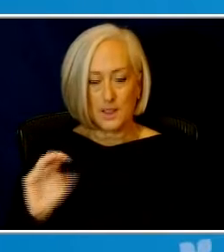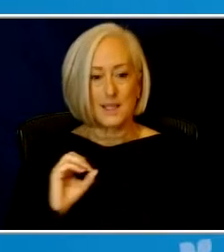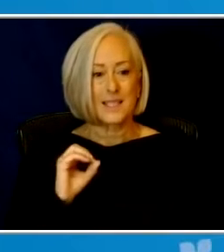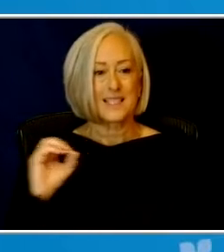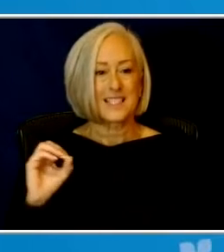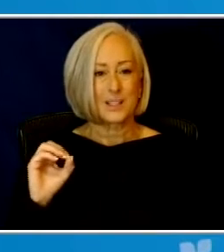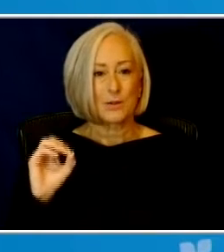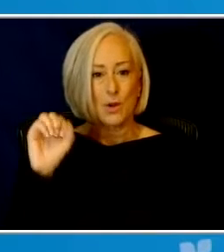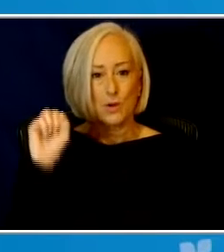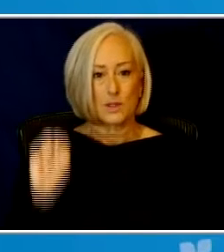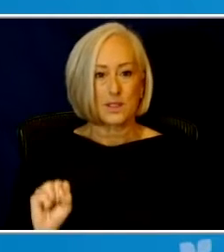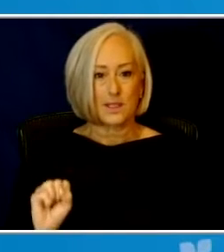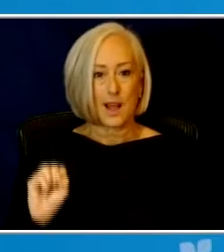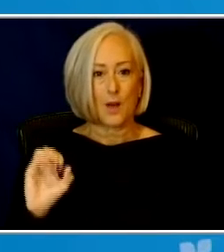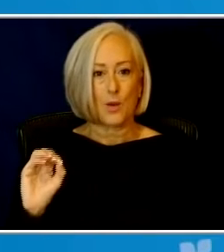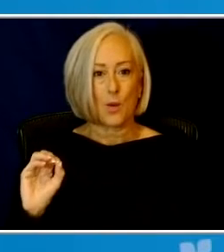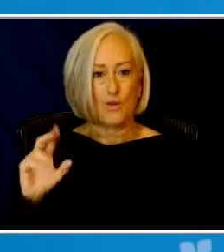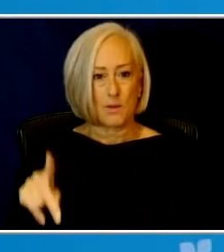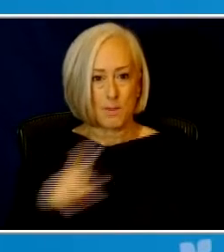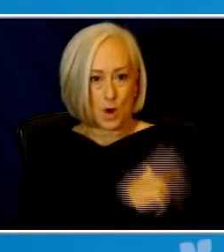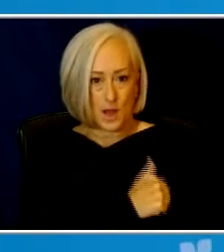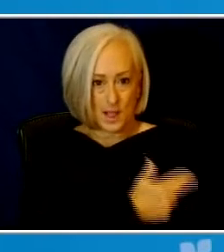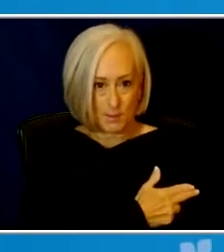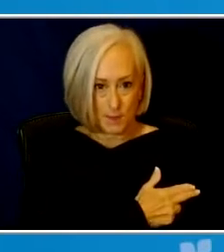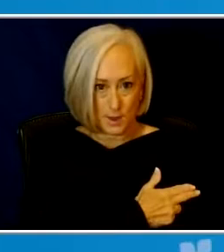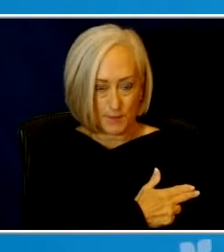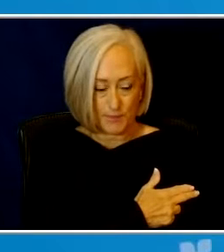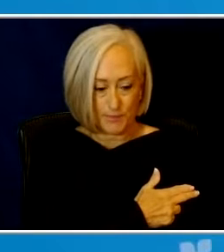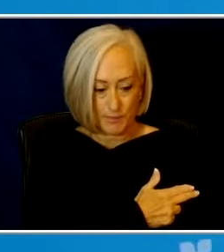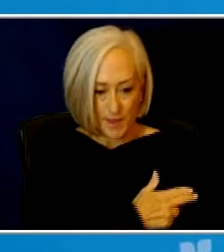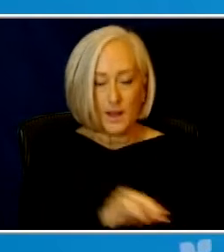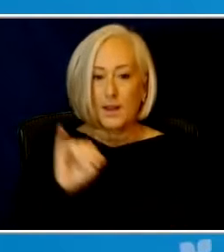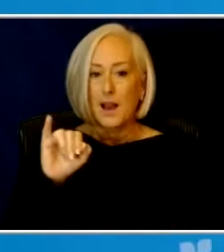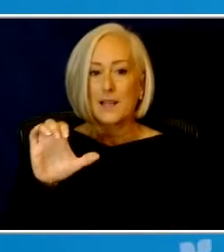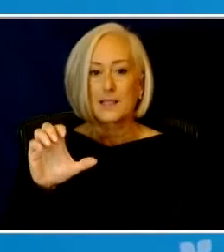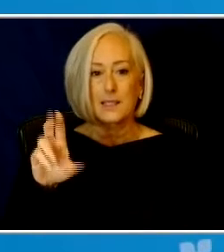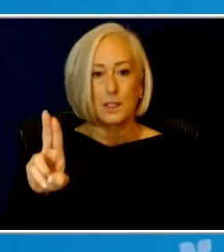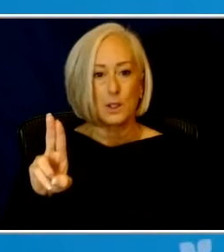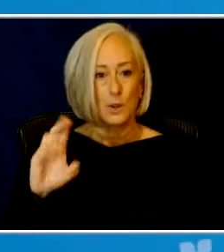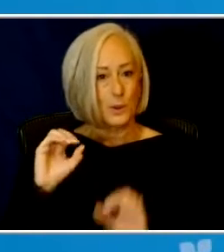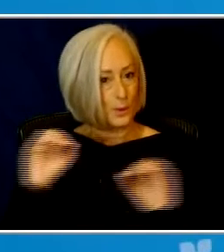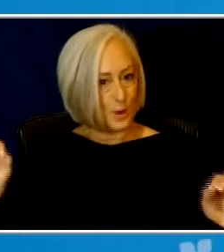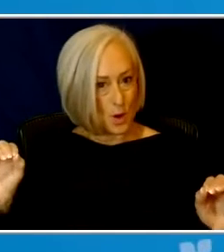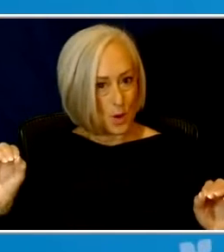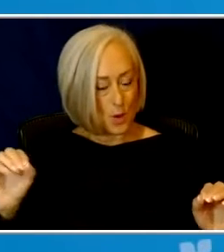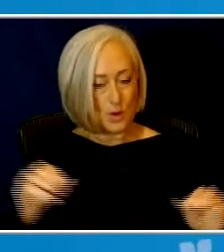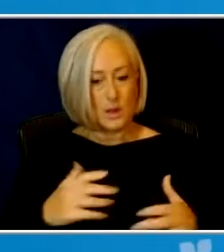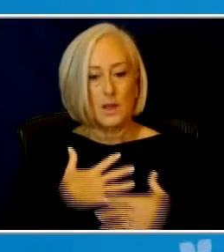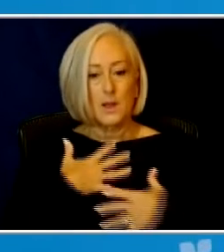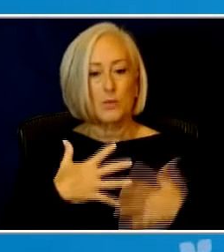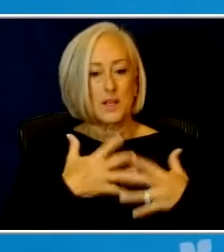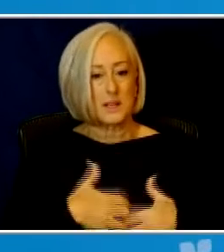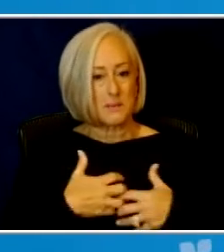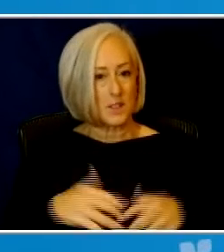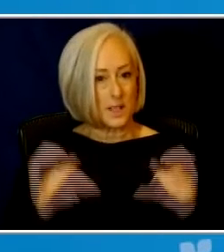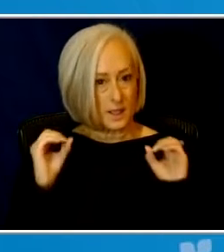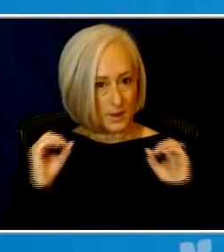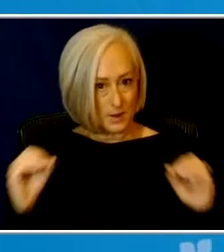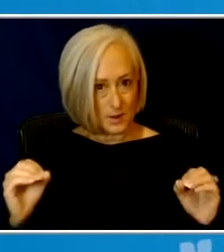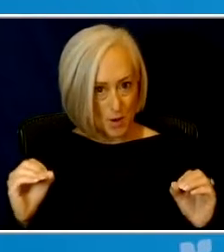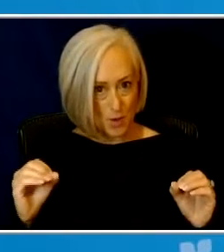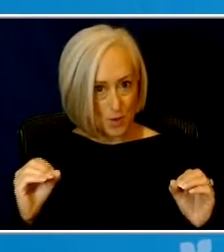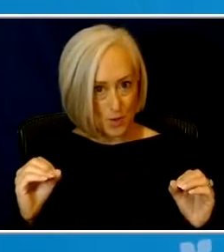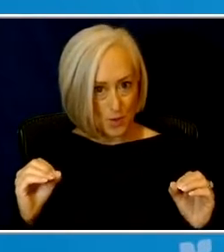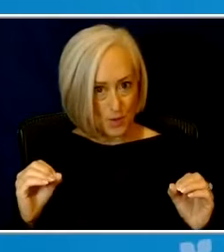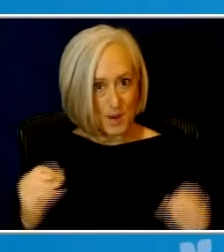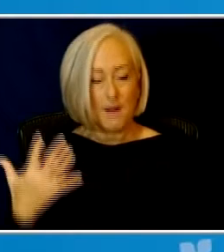Hospital. We have none in the intensive care unit and none on a ventilator, which is excellent, and currently have 5